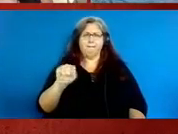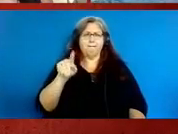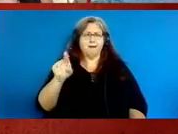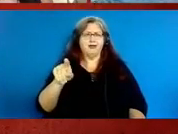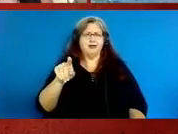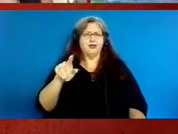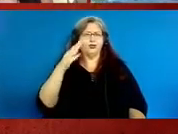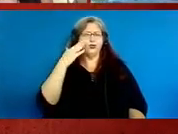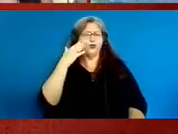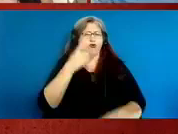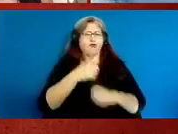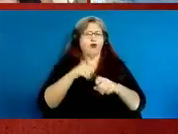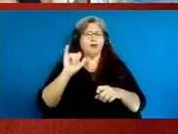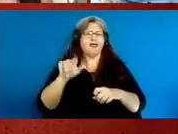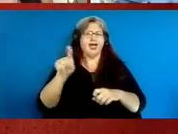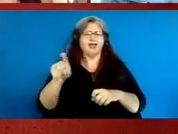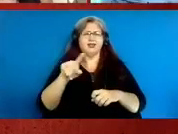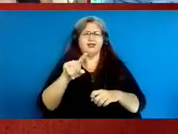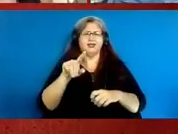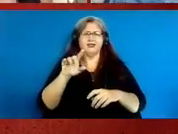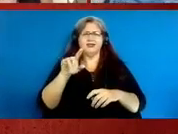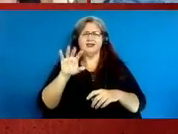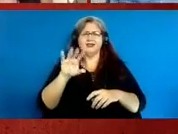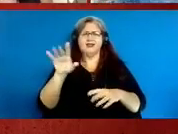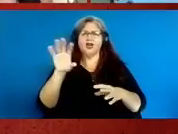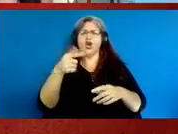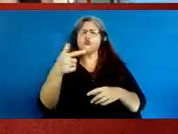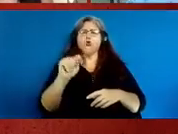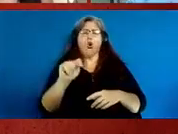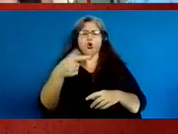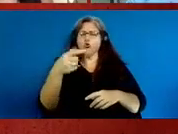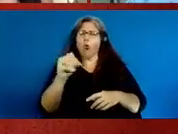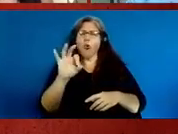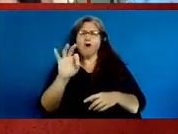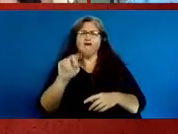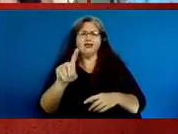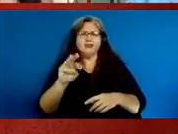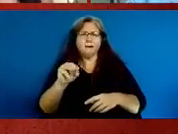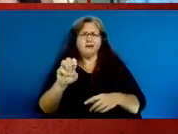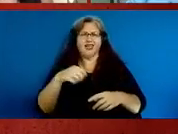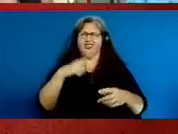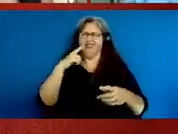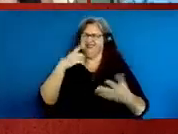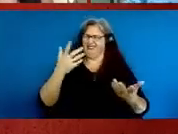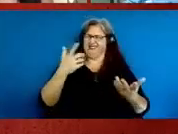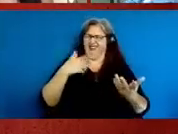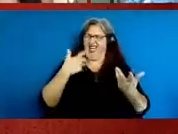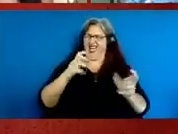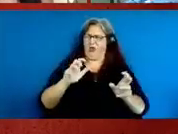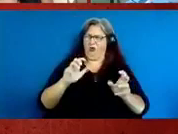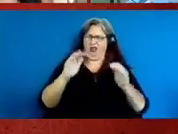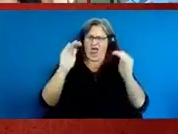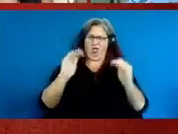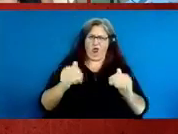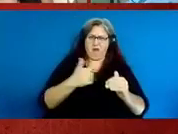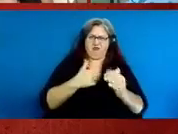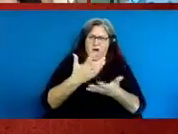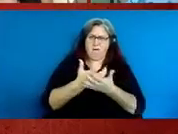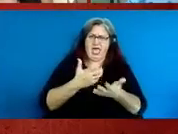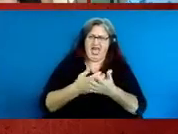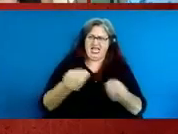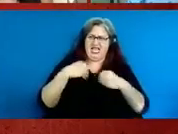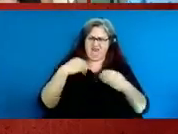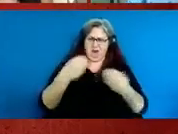on that You Funded or whatever, Yes, GoFundMe. Yeah, I said, well, I don't want to lower myself and beg for money,